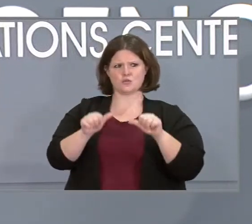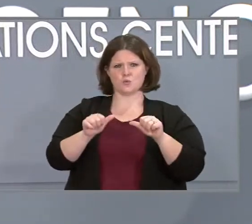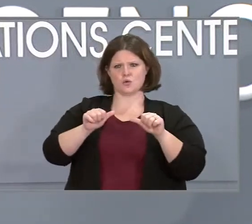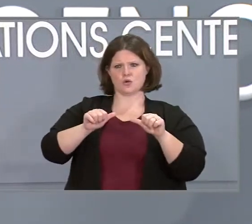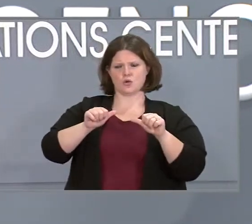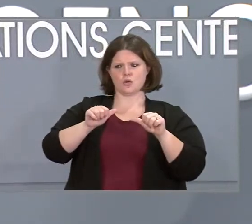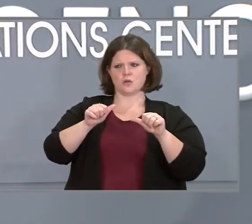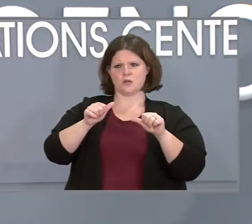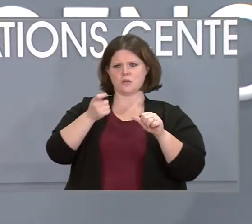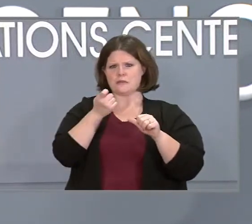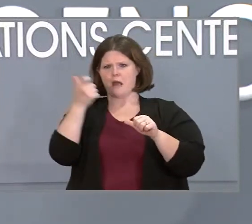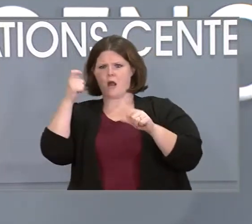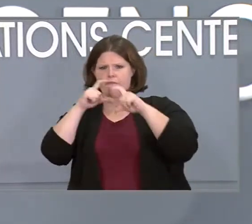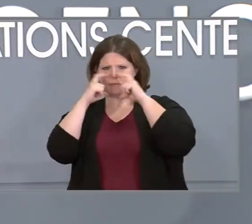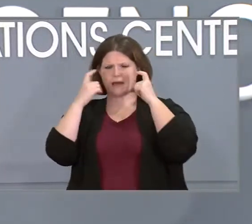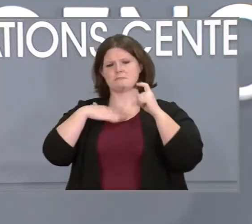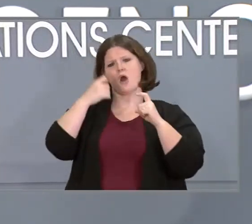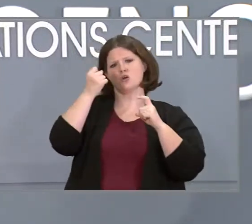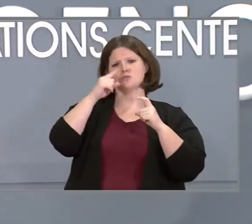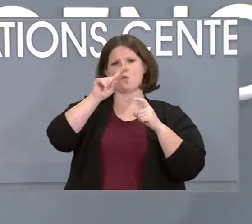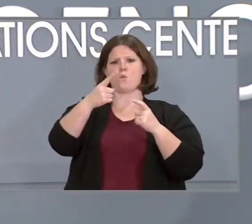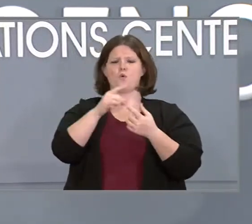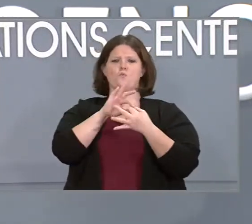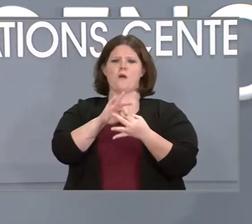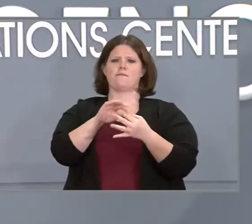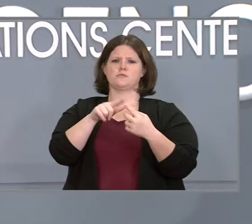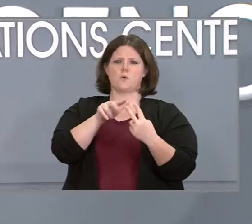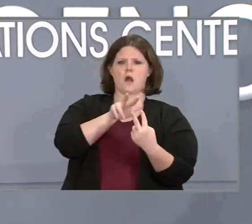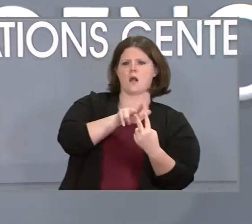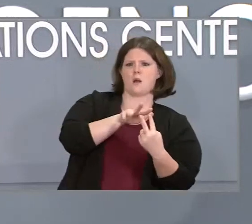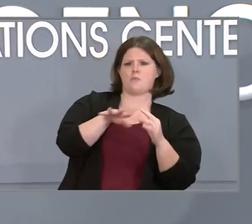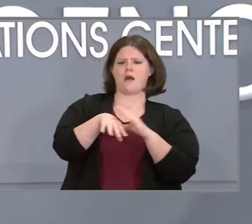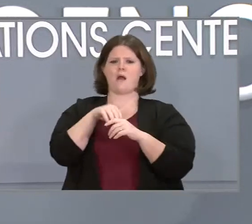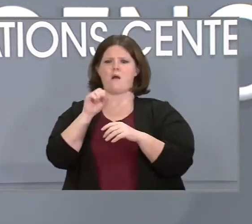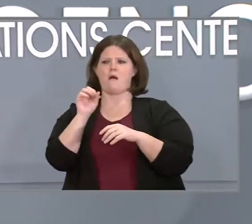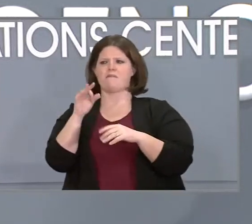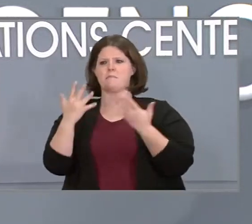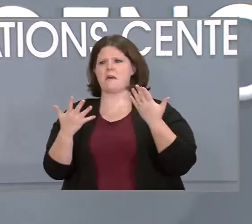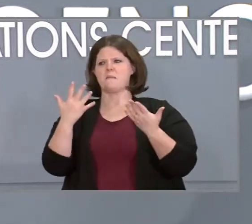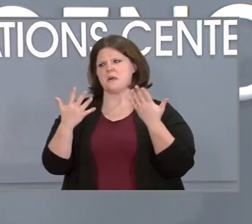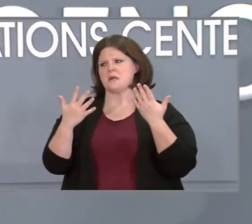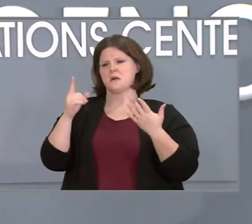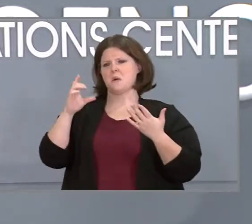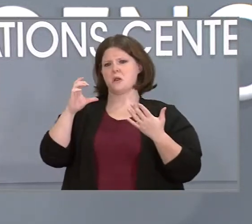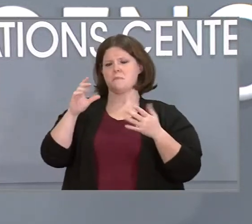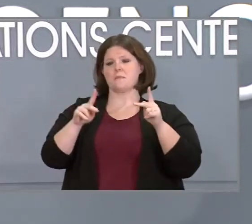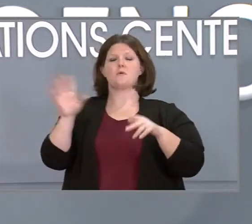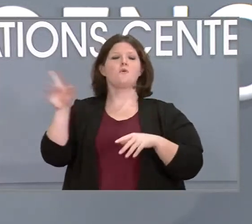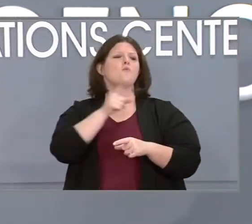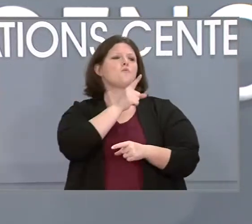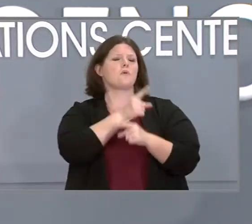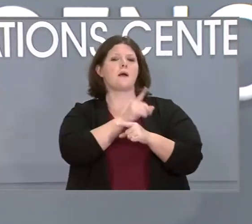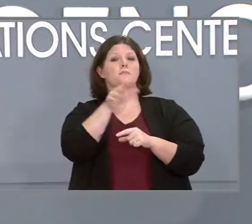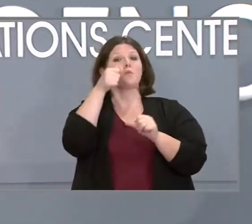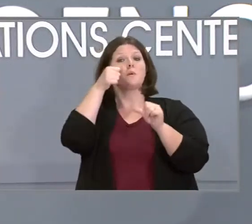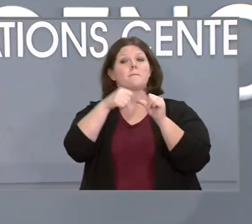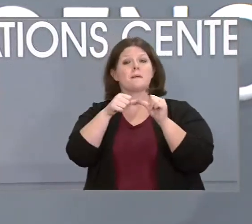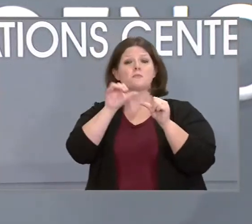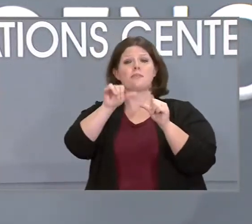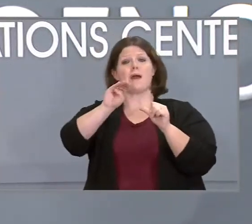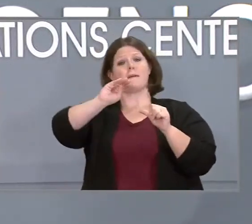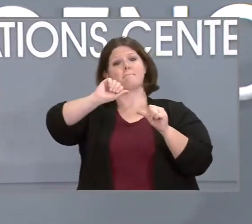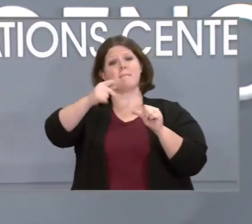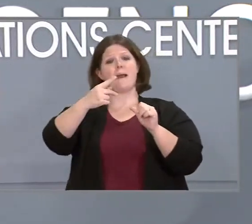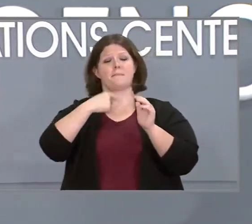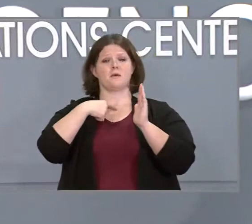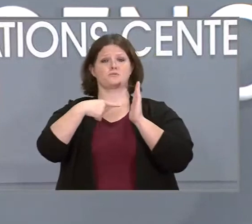to mask optional. My understanding is it's only relevant to a couple out of 100 counties, but that's right. So if you remember the map that I